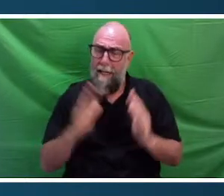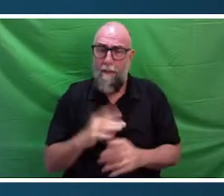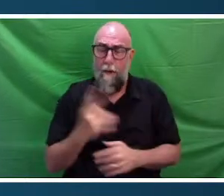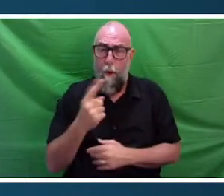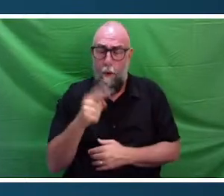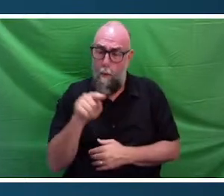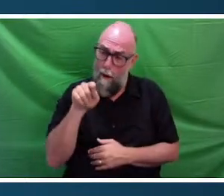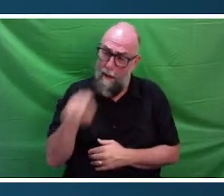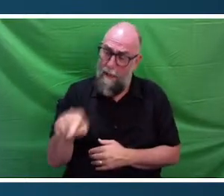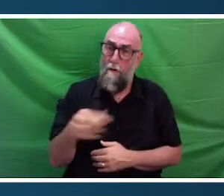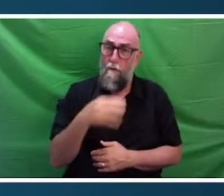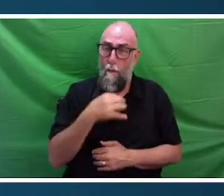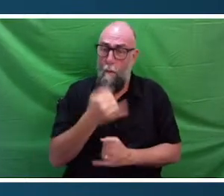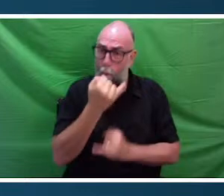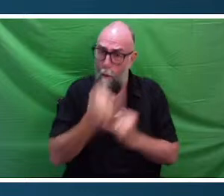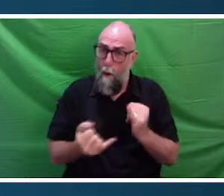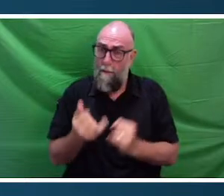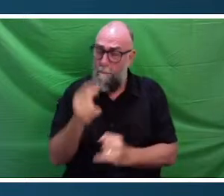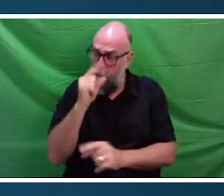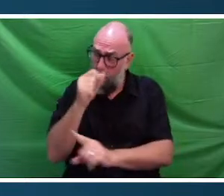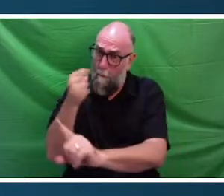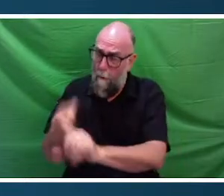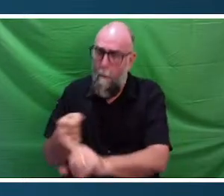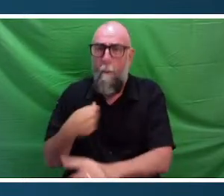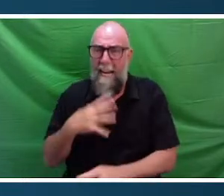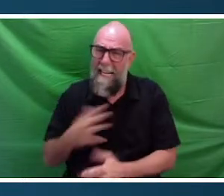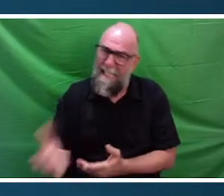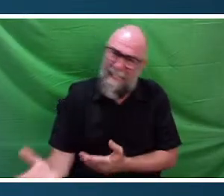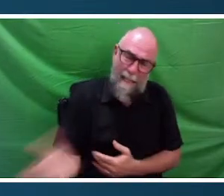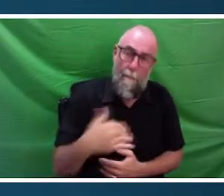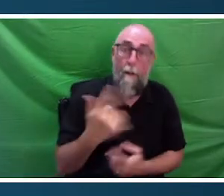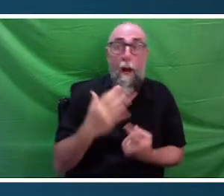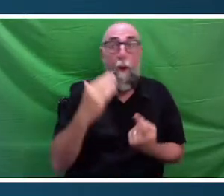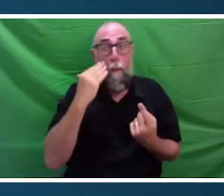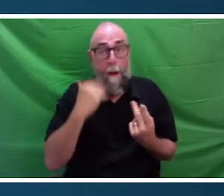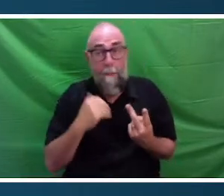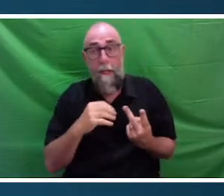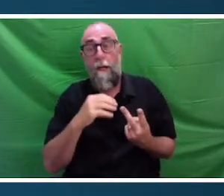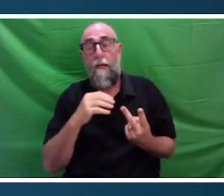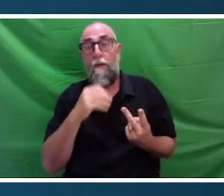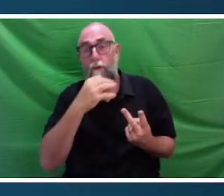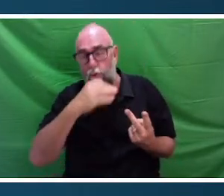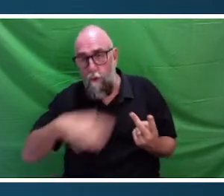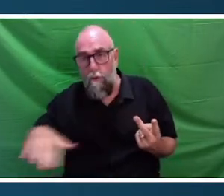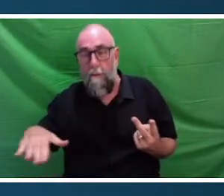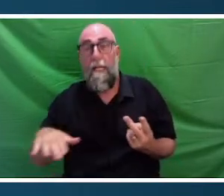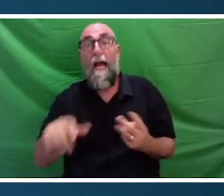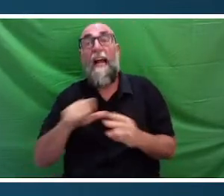behind, older persons, women, children, persons with disabilities.